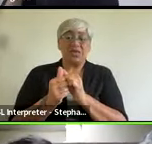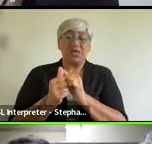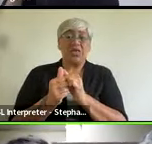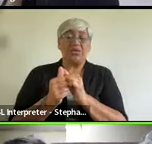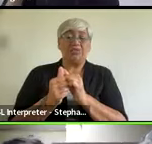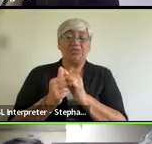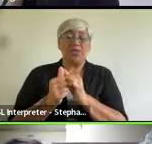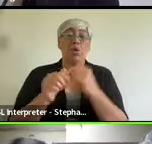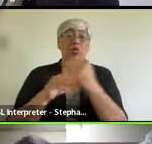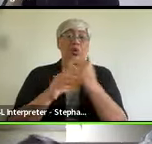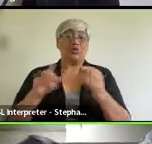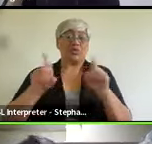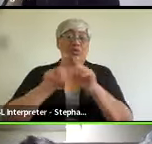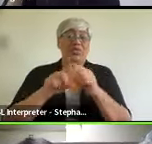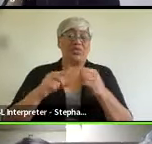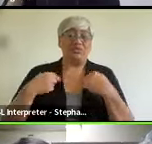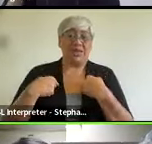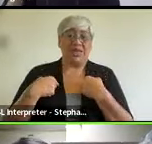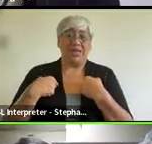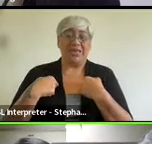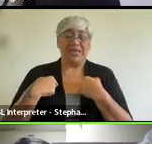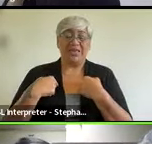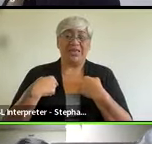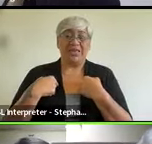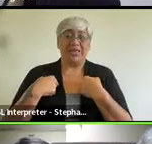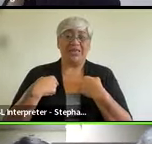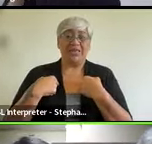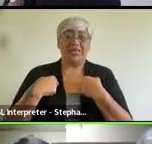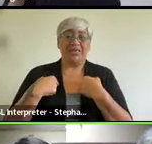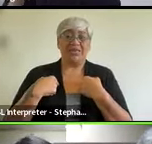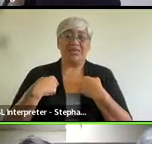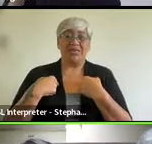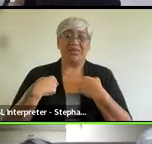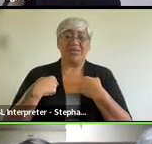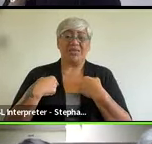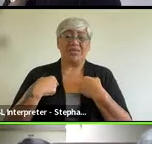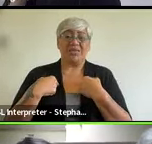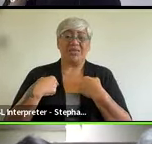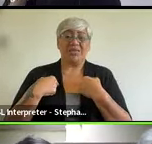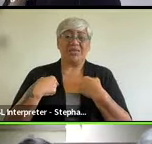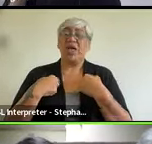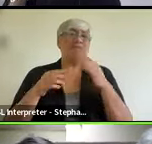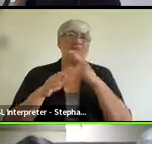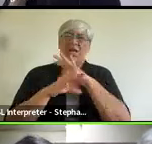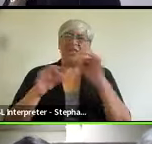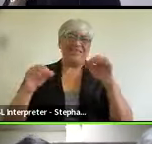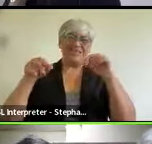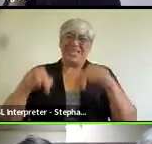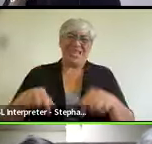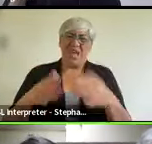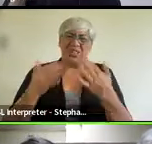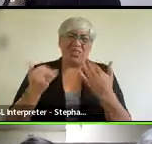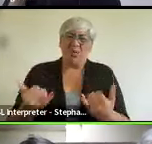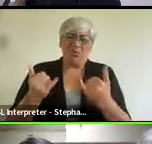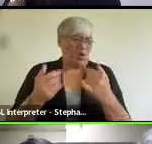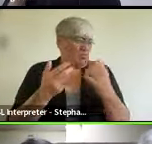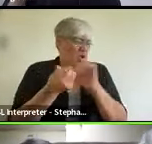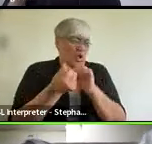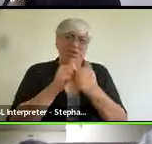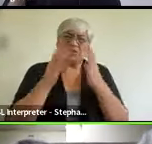with me, doesn't appear to be here at the